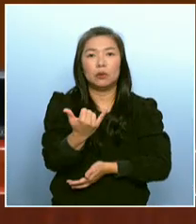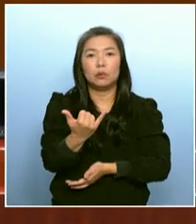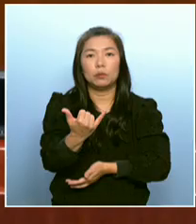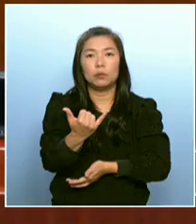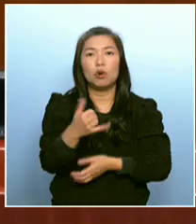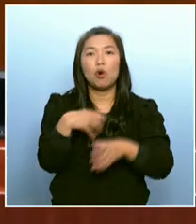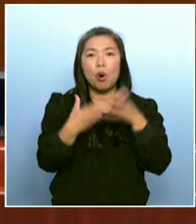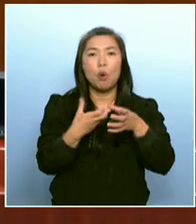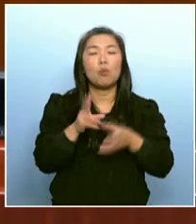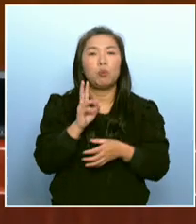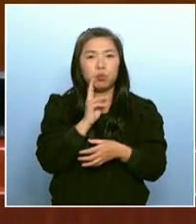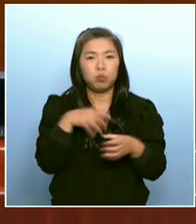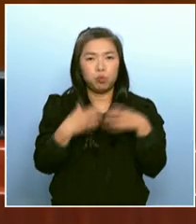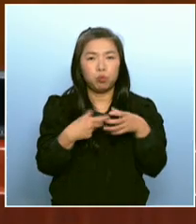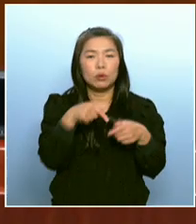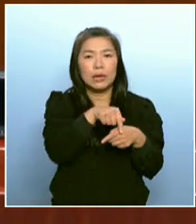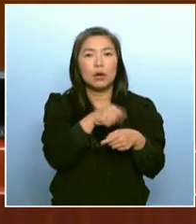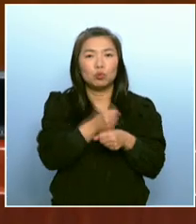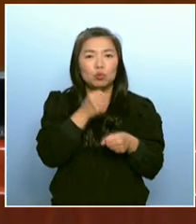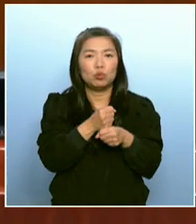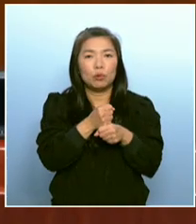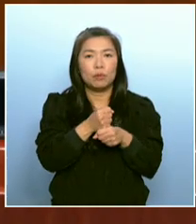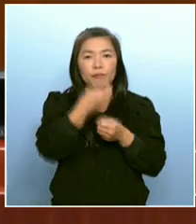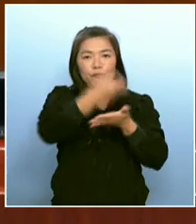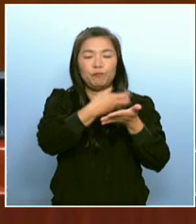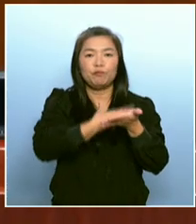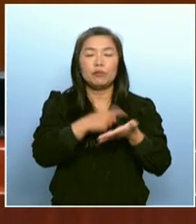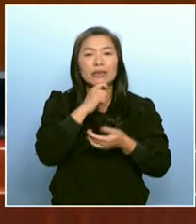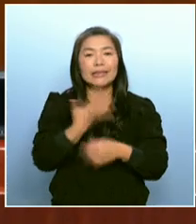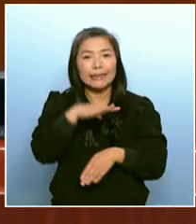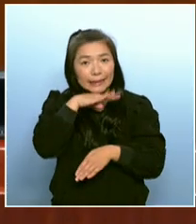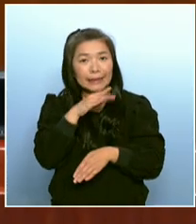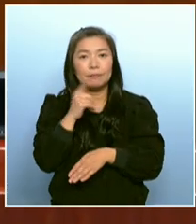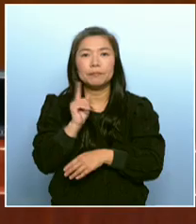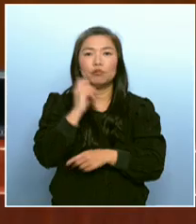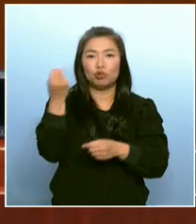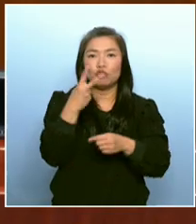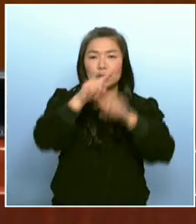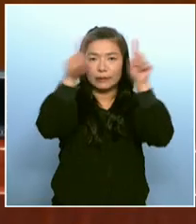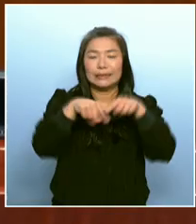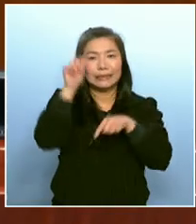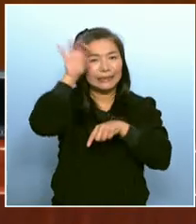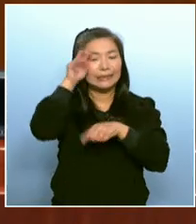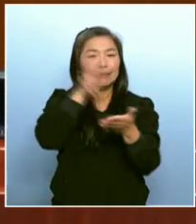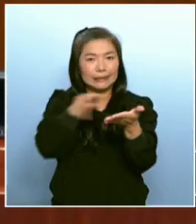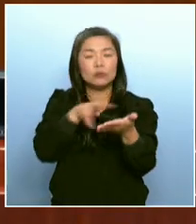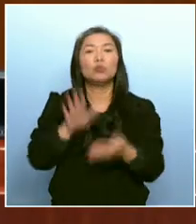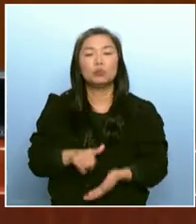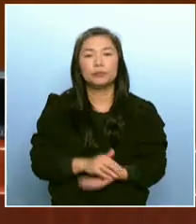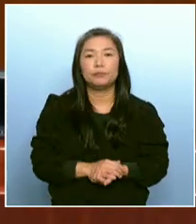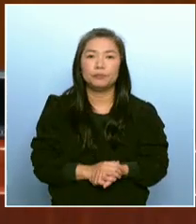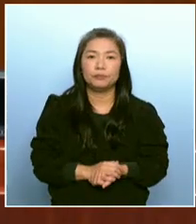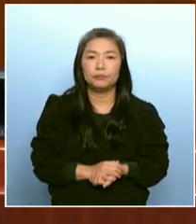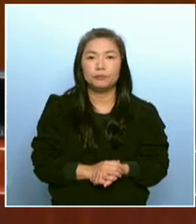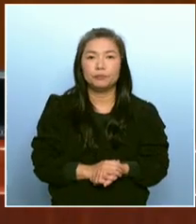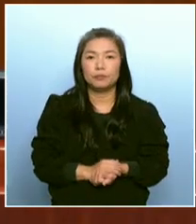Deputy Chair and I will have a meeting with the administration to discuss the work plan for the 2026 legislative